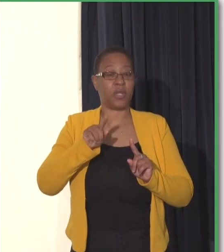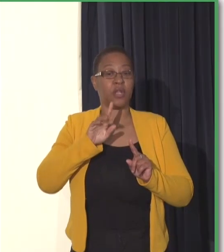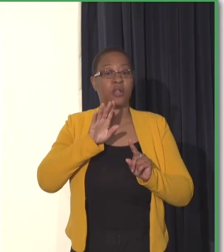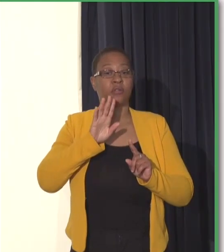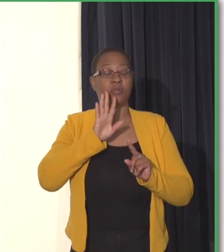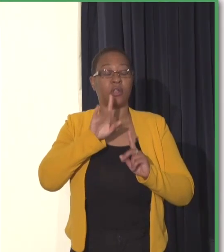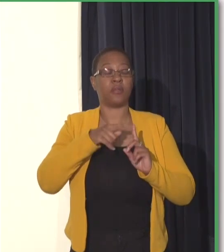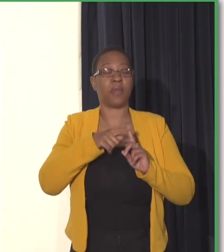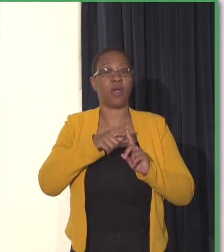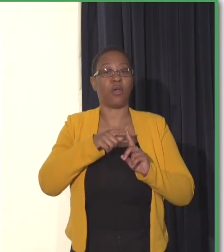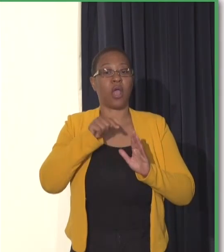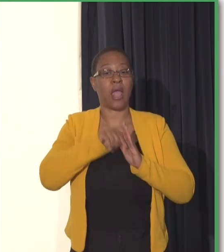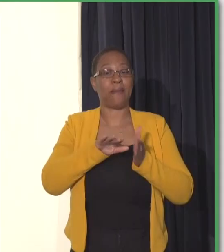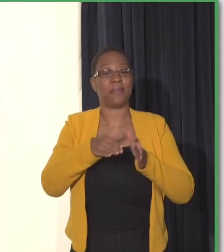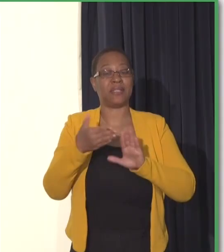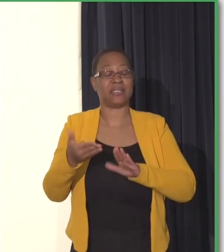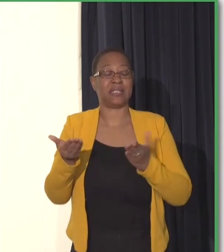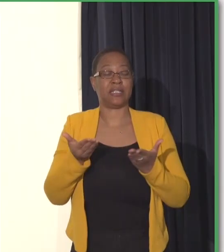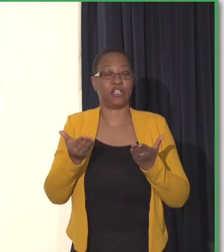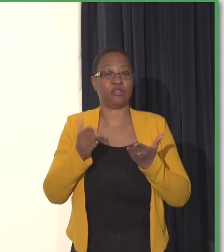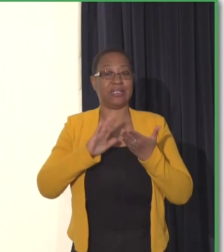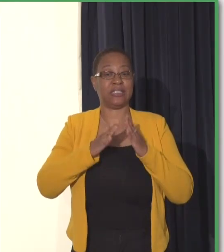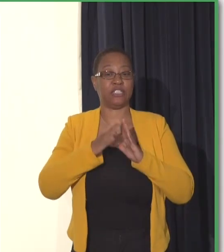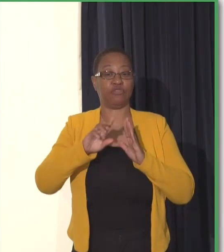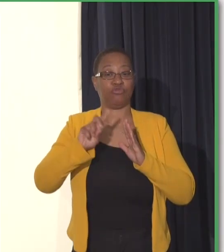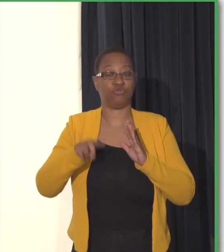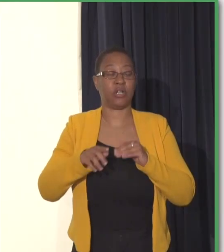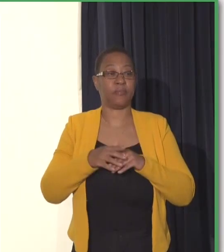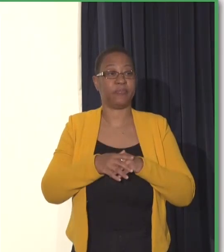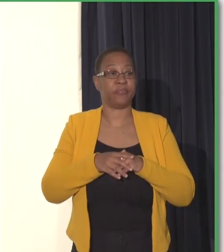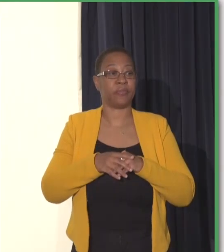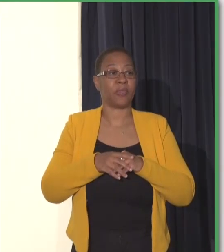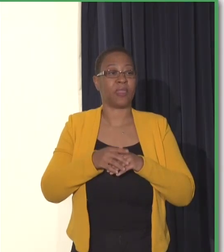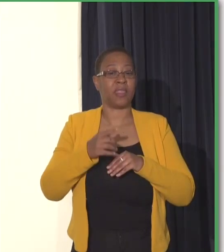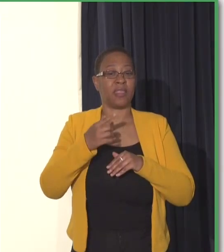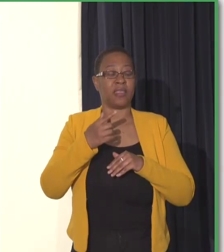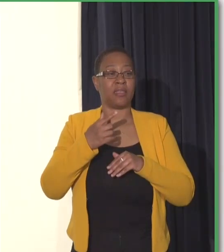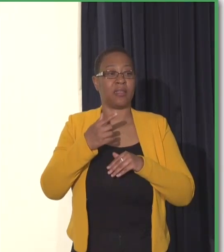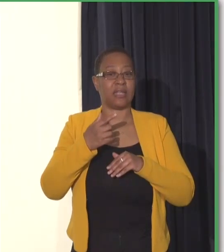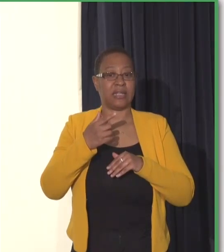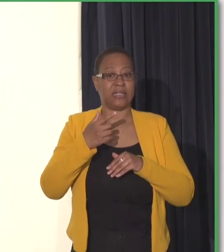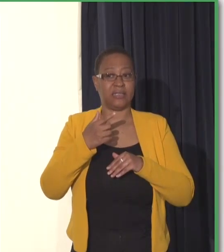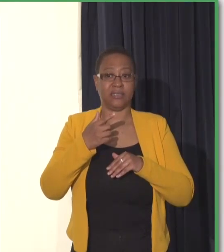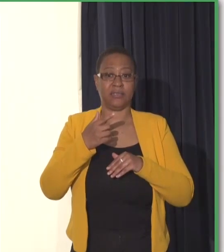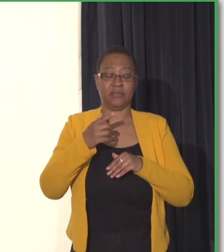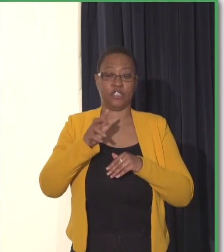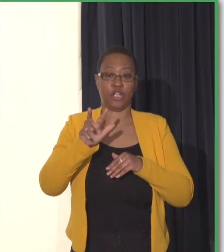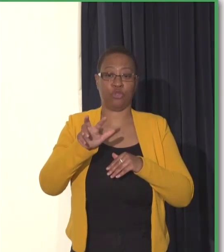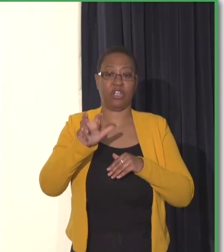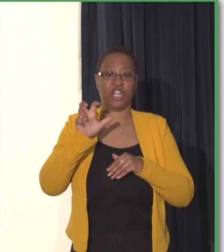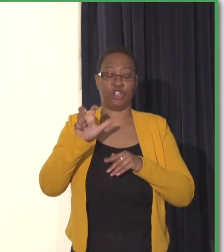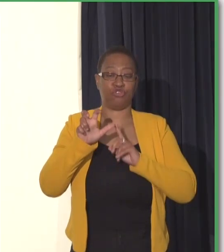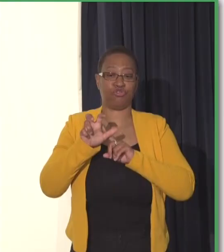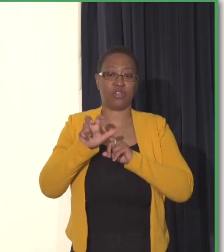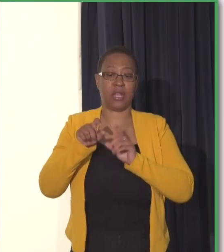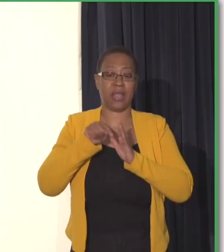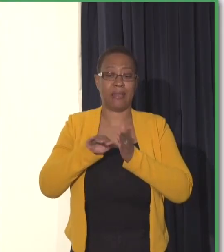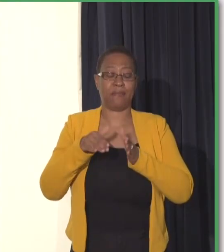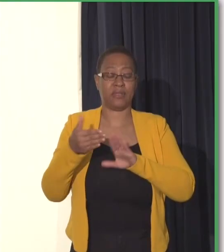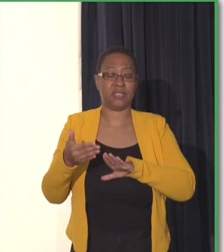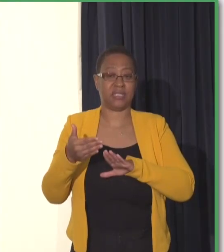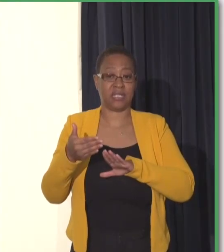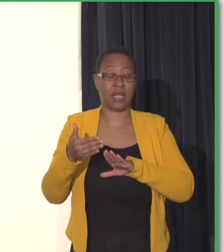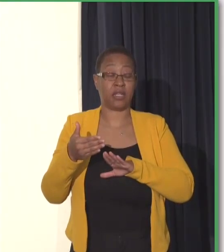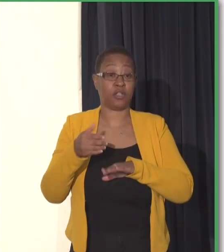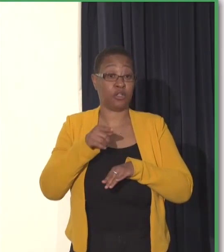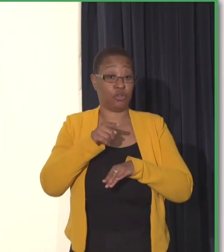homicides here in the city of Detroit, and there was something about 300 homicides in particular. Have you had